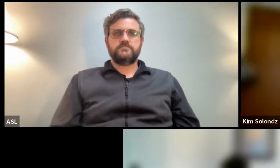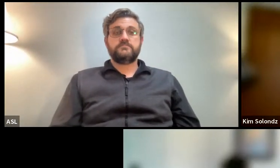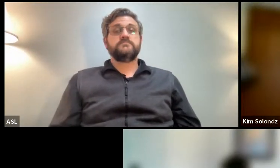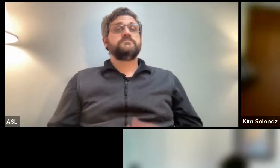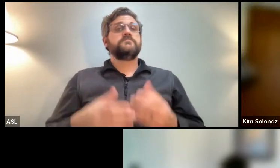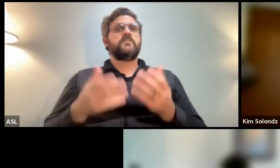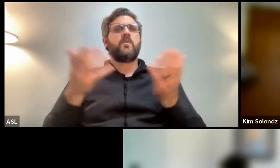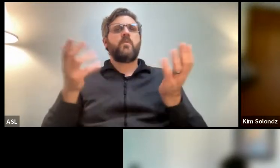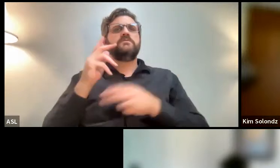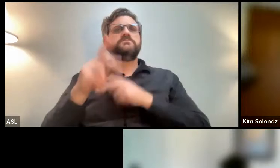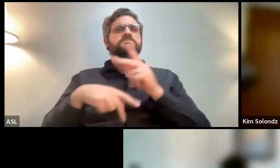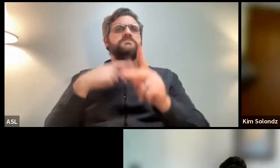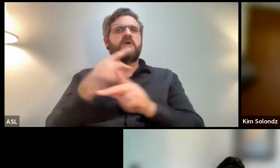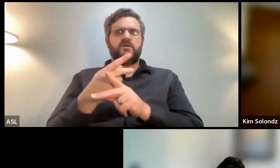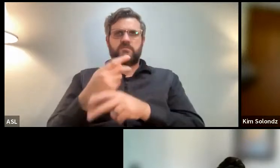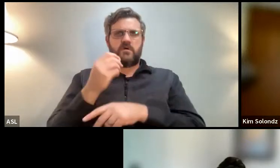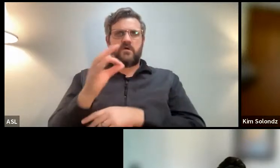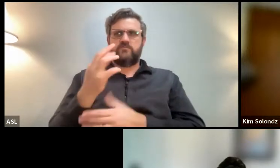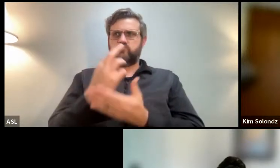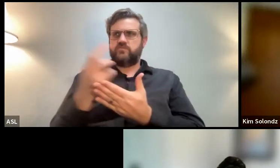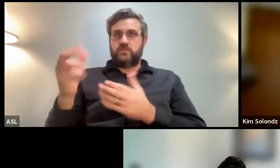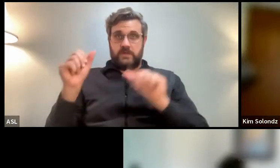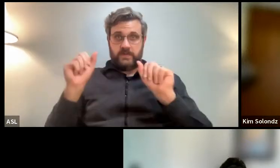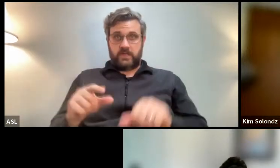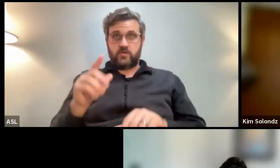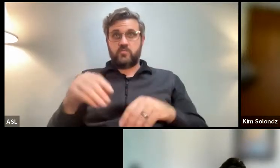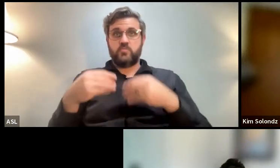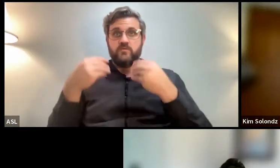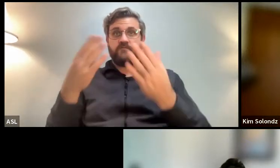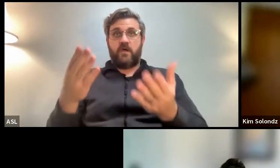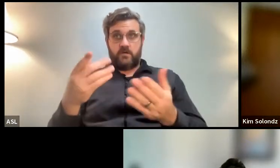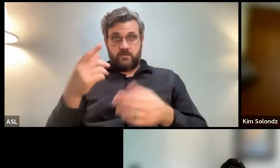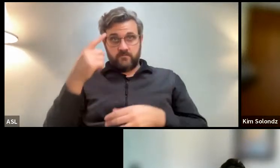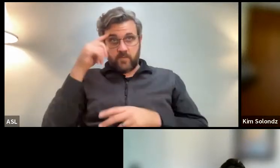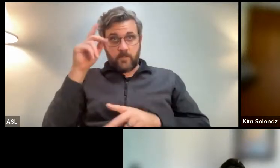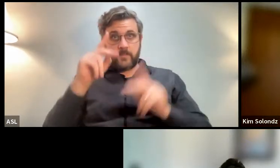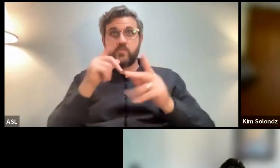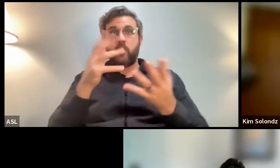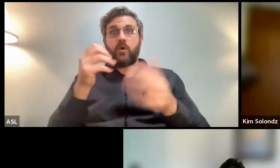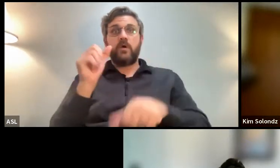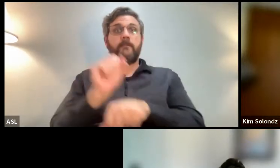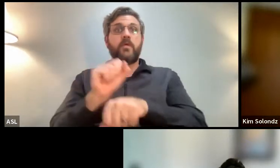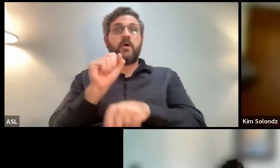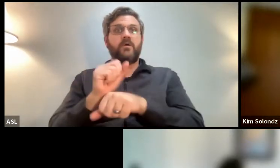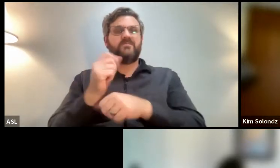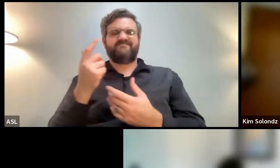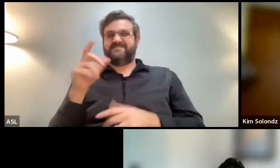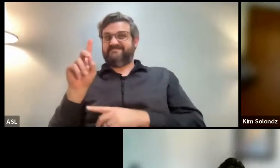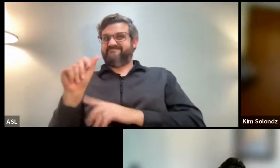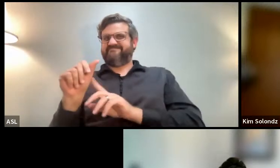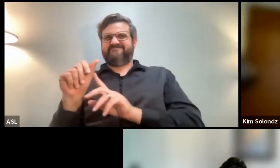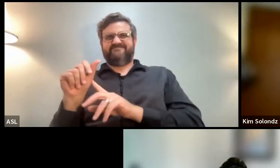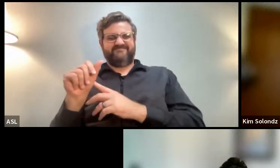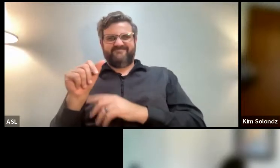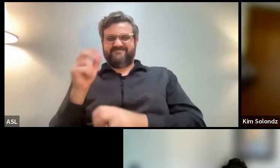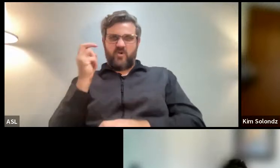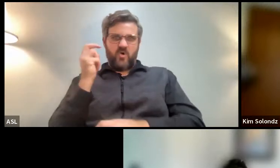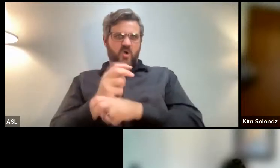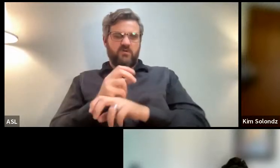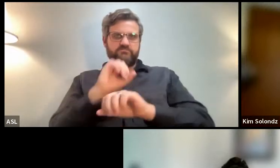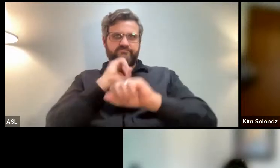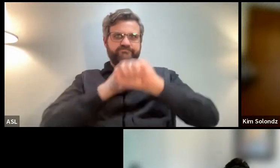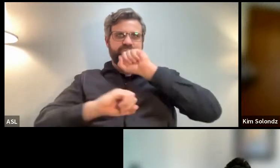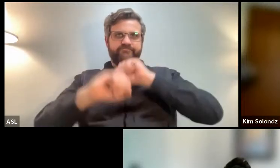What type of resources can you provide for individuals who are seeking employment, but due to their disabilities, they are finding it hard?